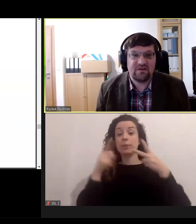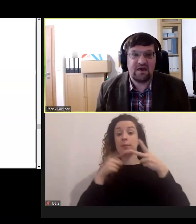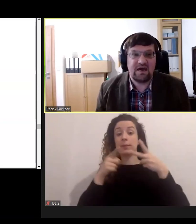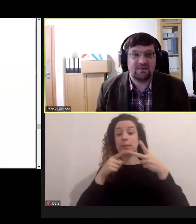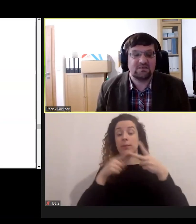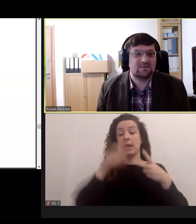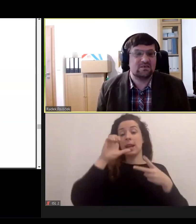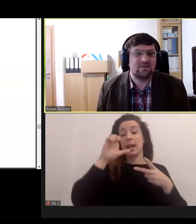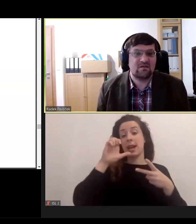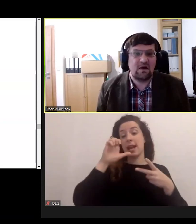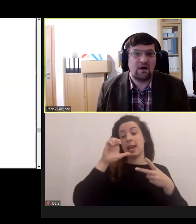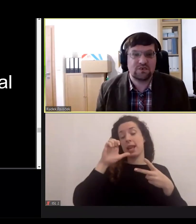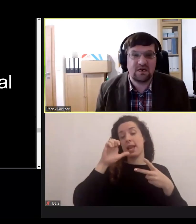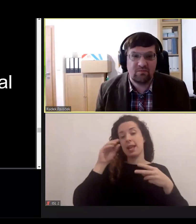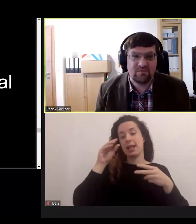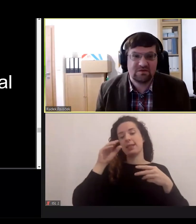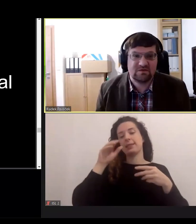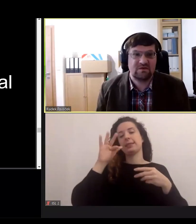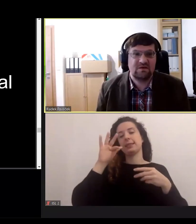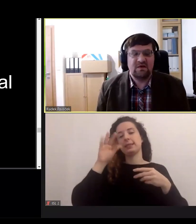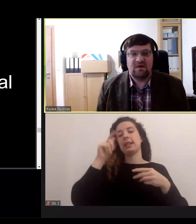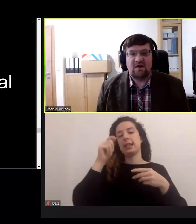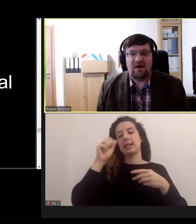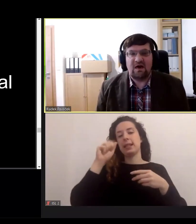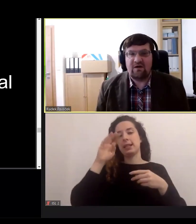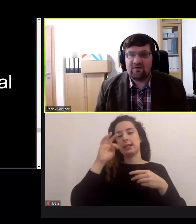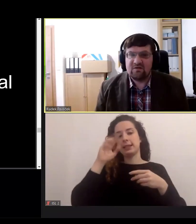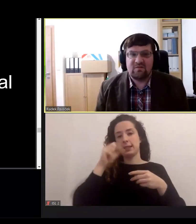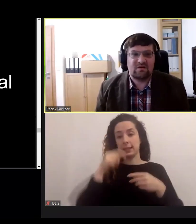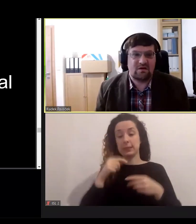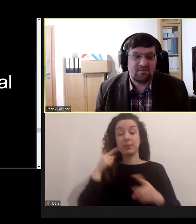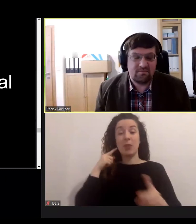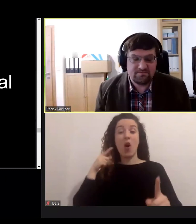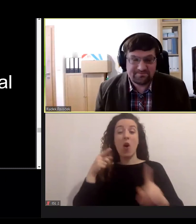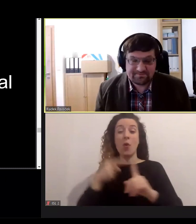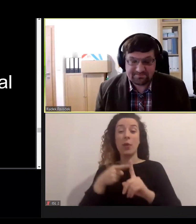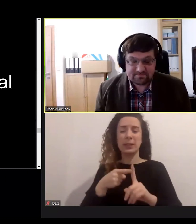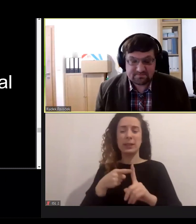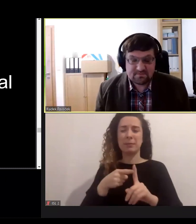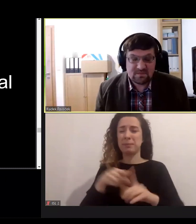is called IEDA, and its outcomes